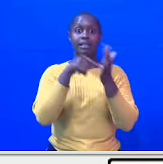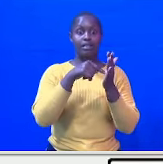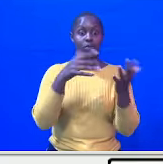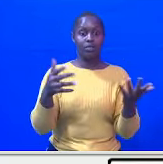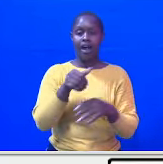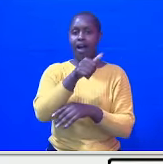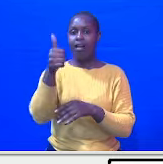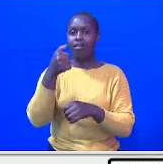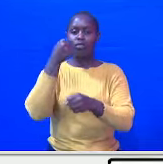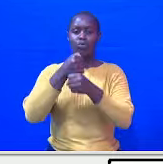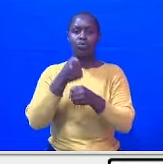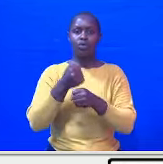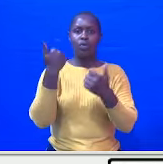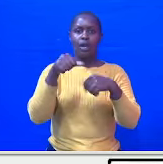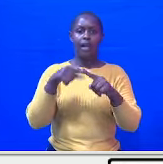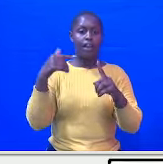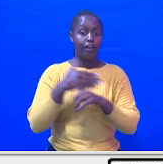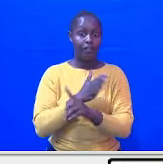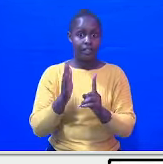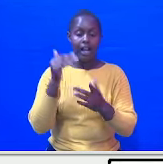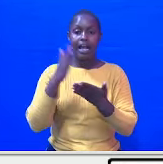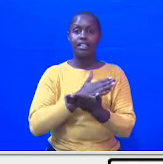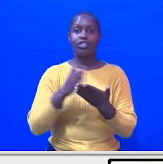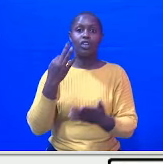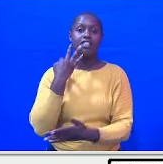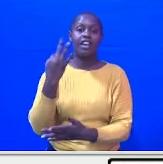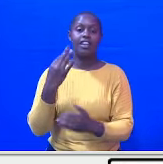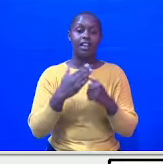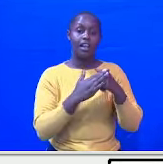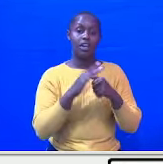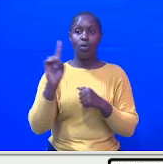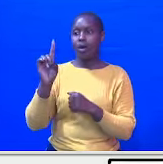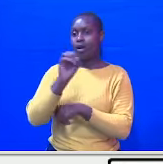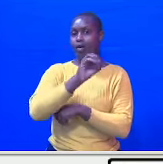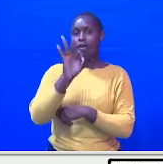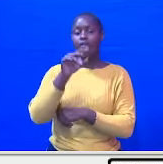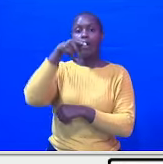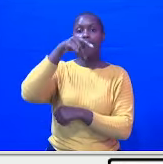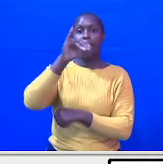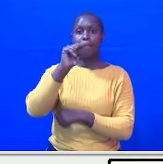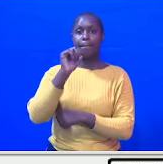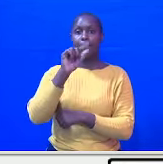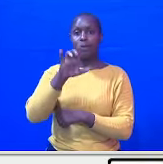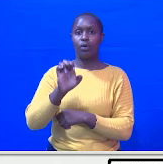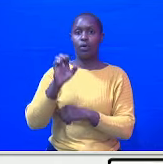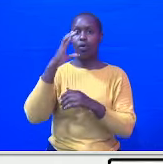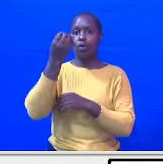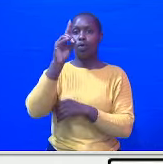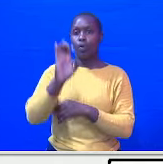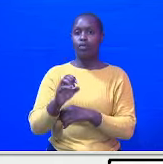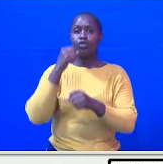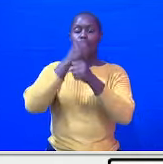to commit an offense under section 391 of Penal Code, conspiracy to commit a